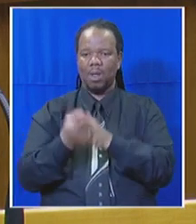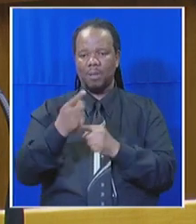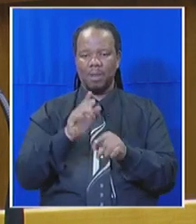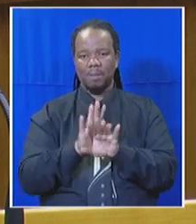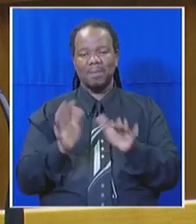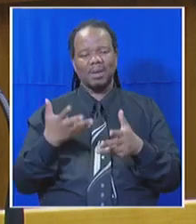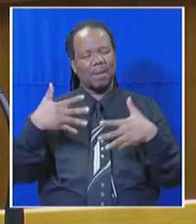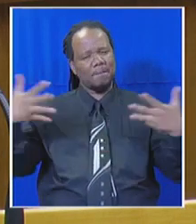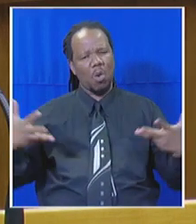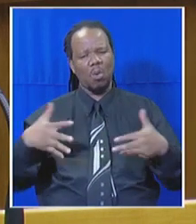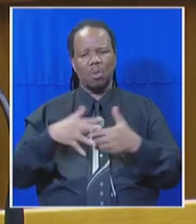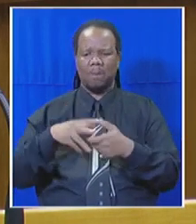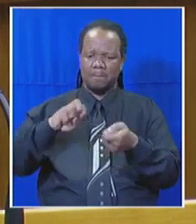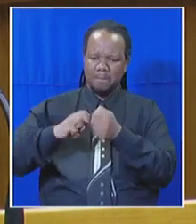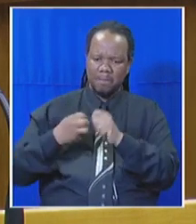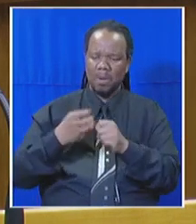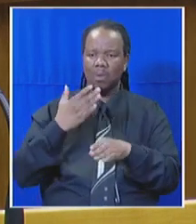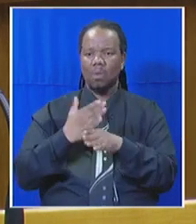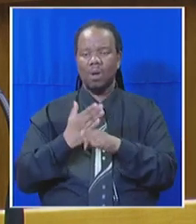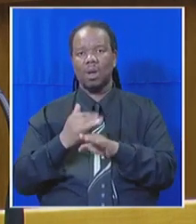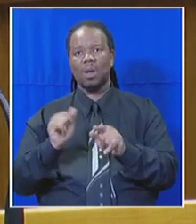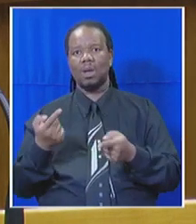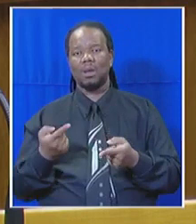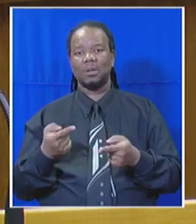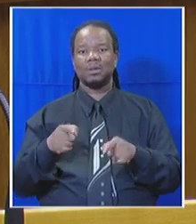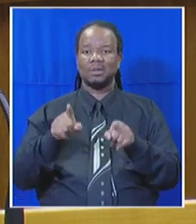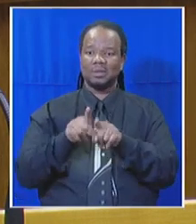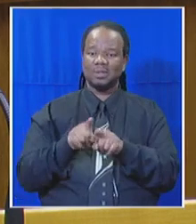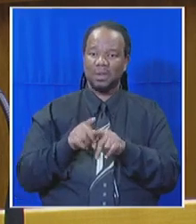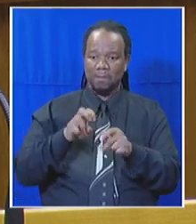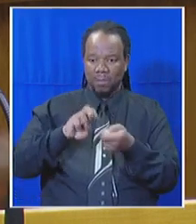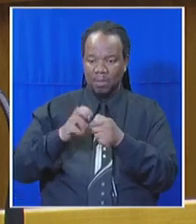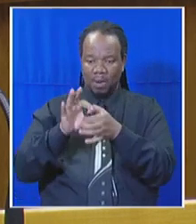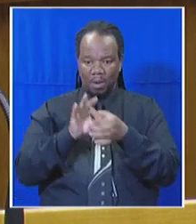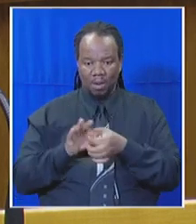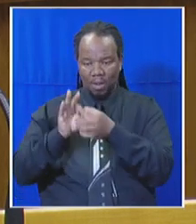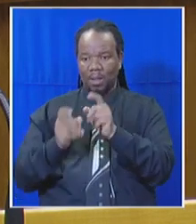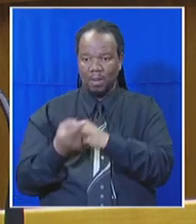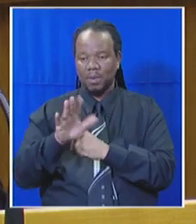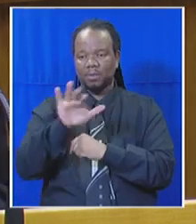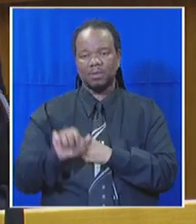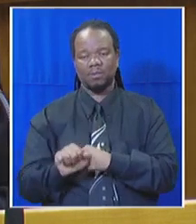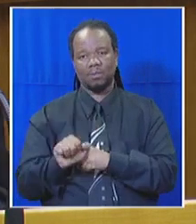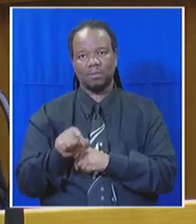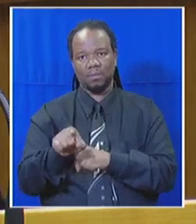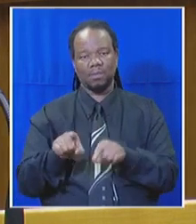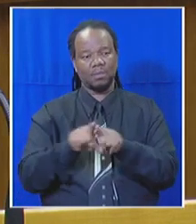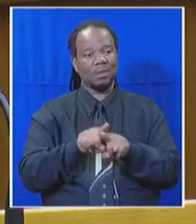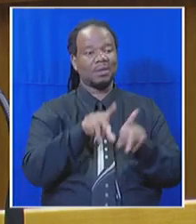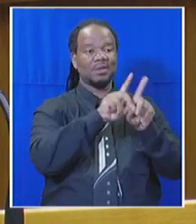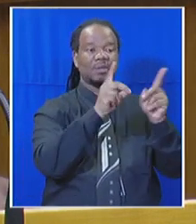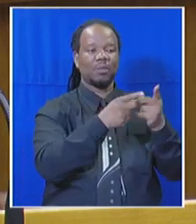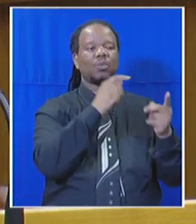disputes and disruptions, which has become a hallmark of our labor relations in South Africa, is testimony to the failure of the Department of